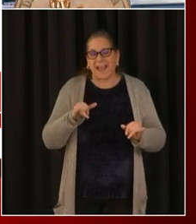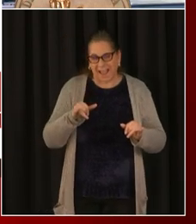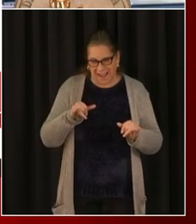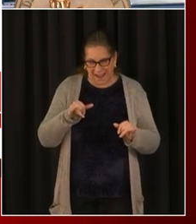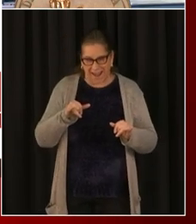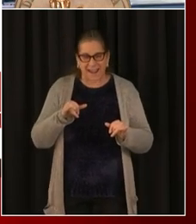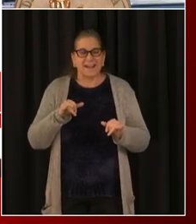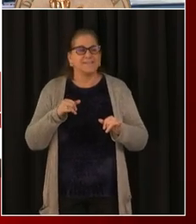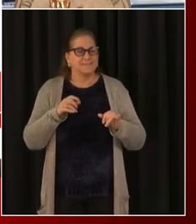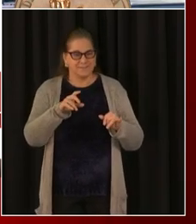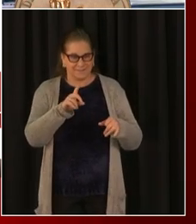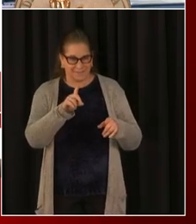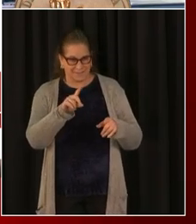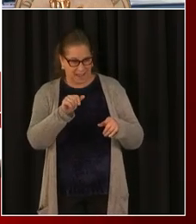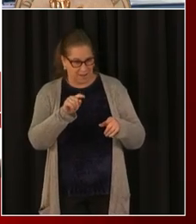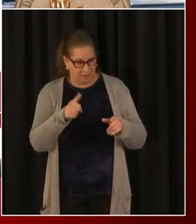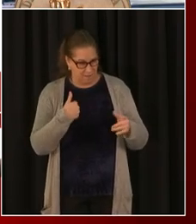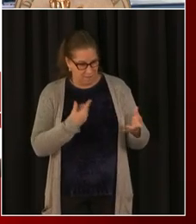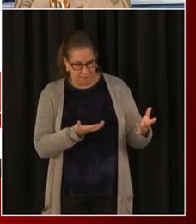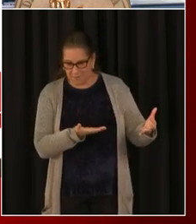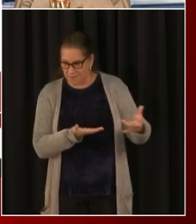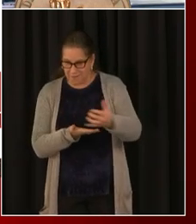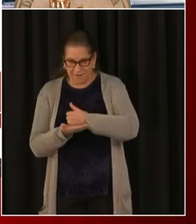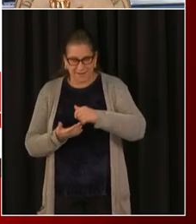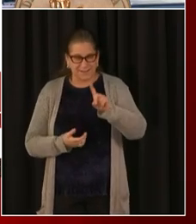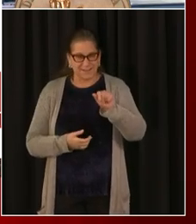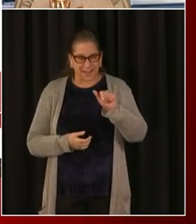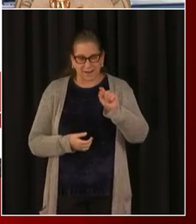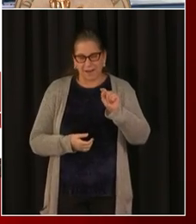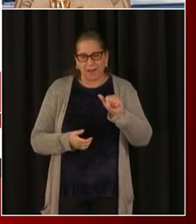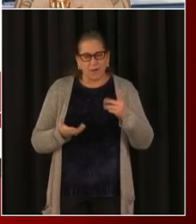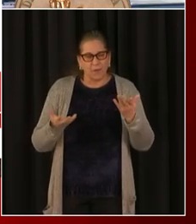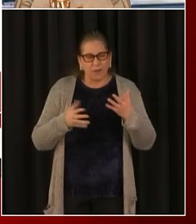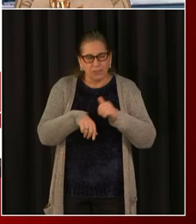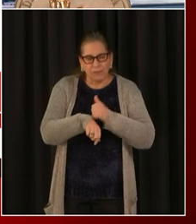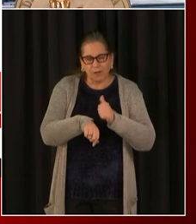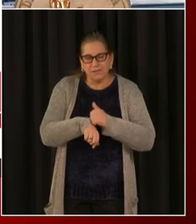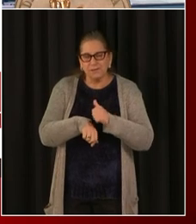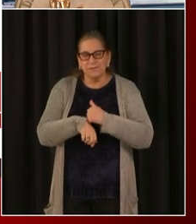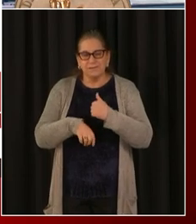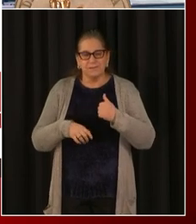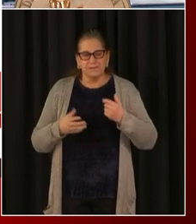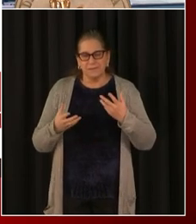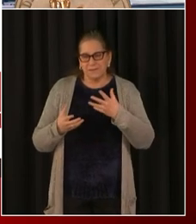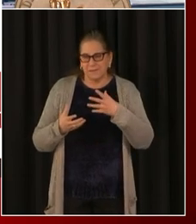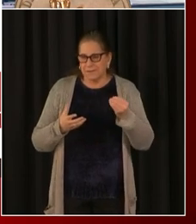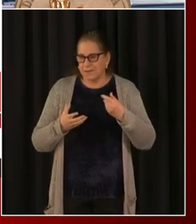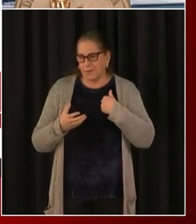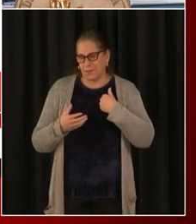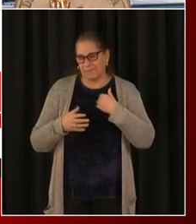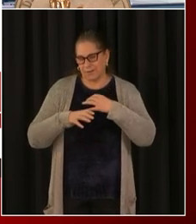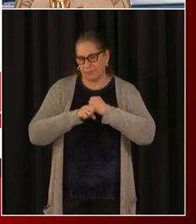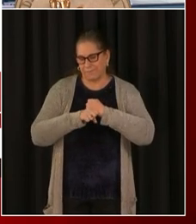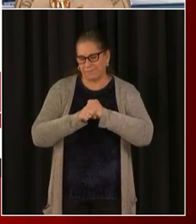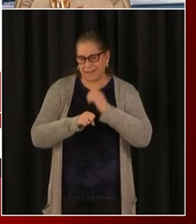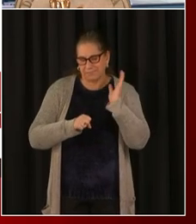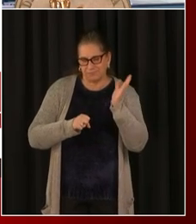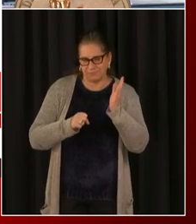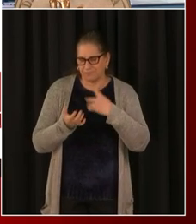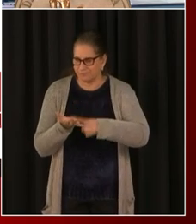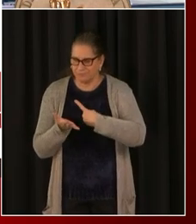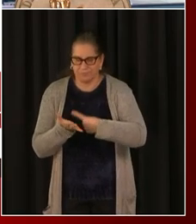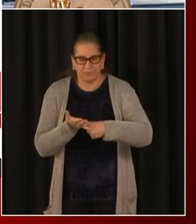basis during the period of the NSSE. Further, I am requesting the Secretary of the Department of